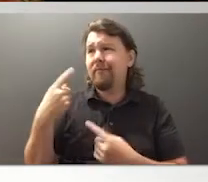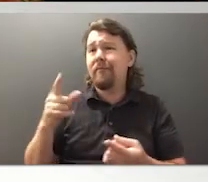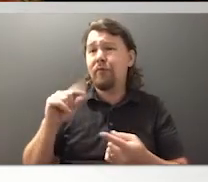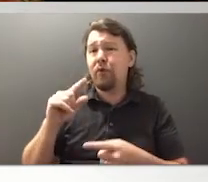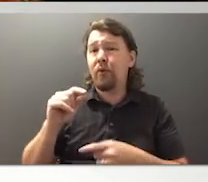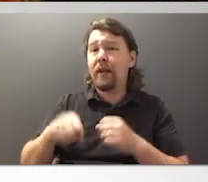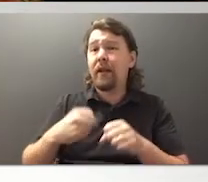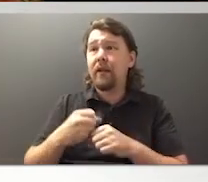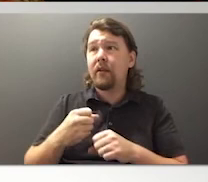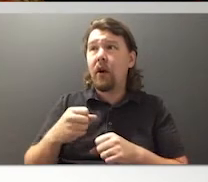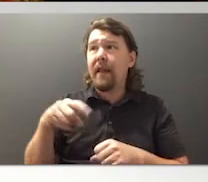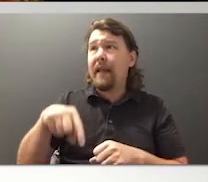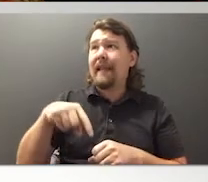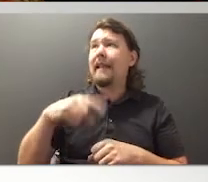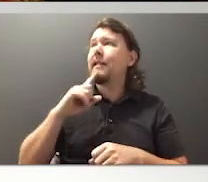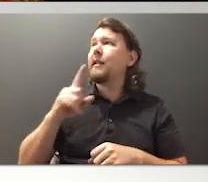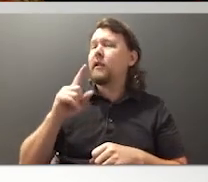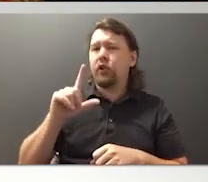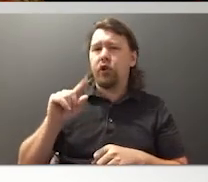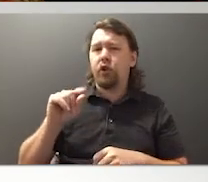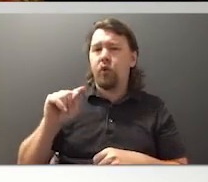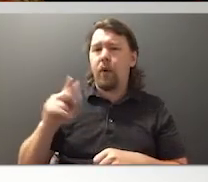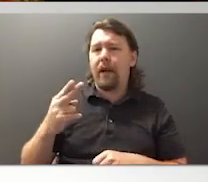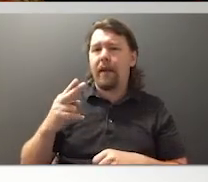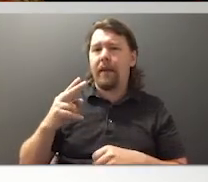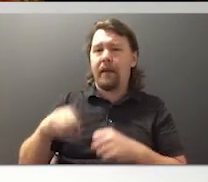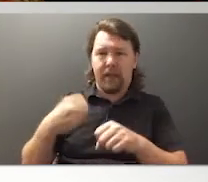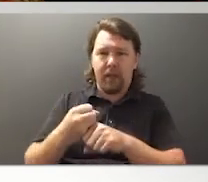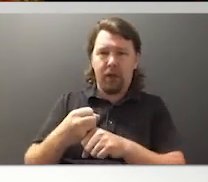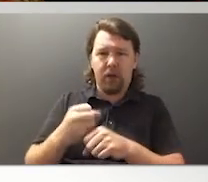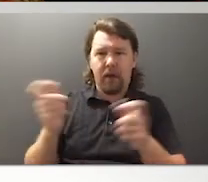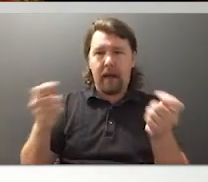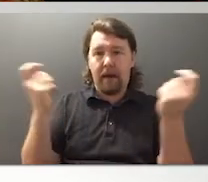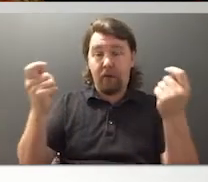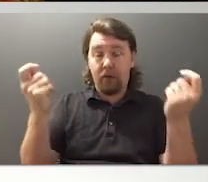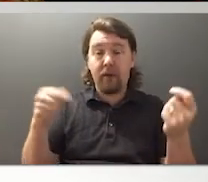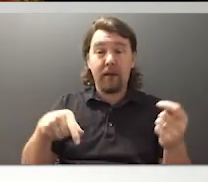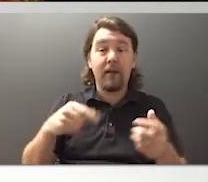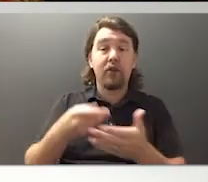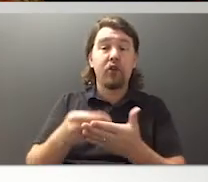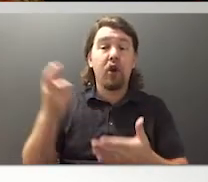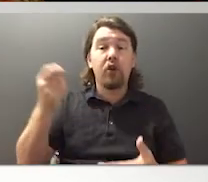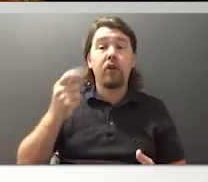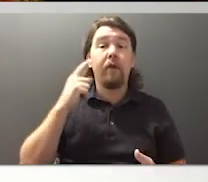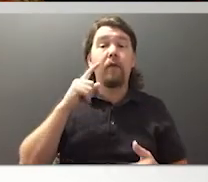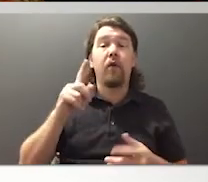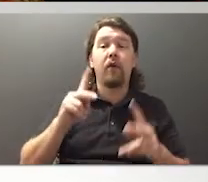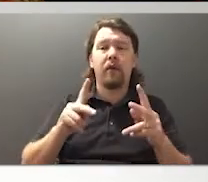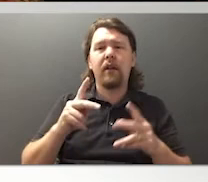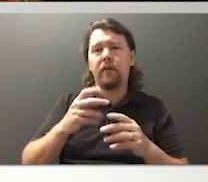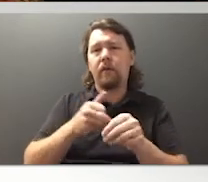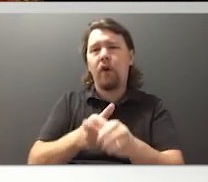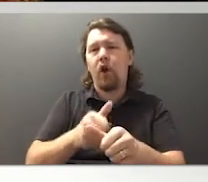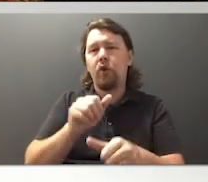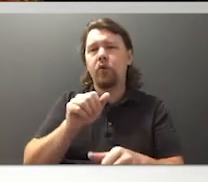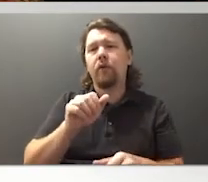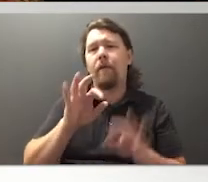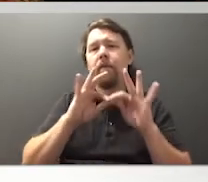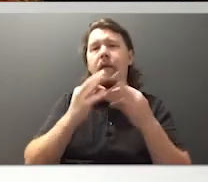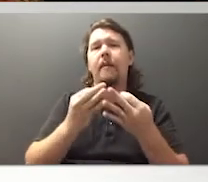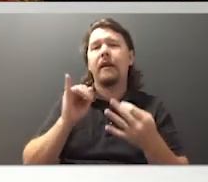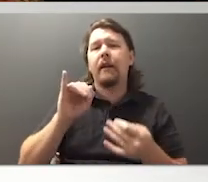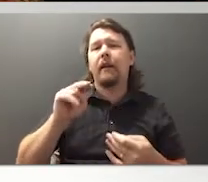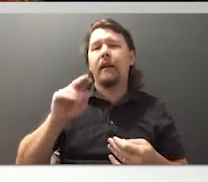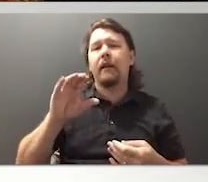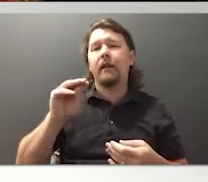20th year anniversary. And this is a scholarship for students. It's income-based, and it is funded by private